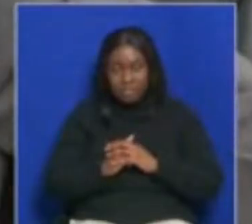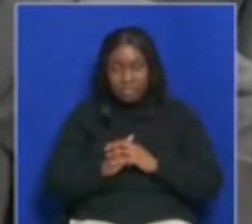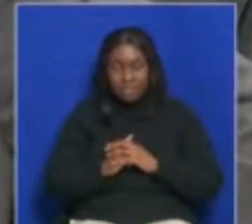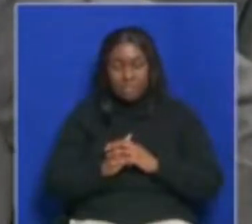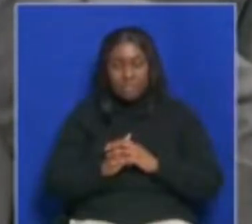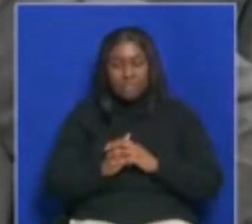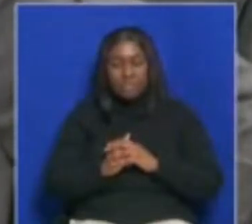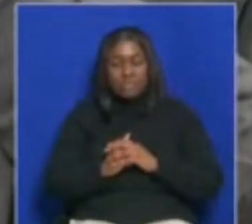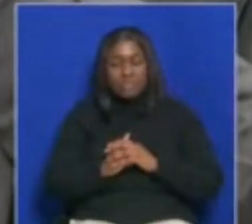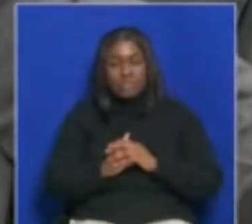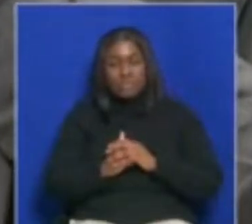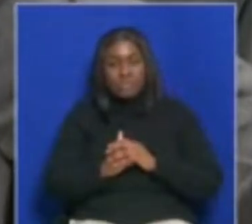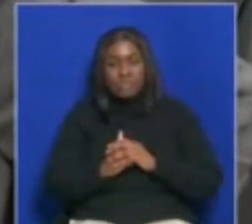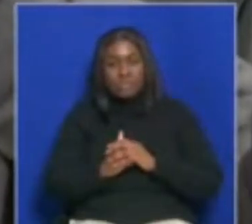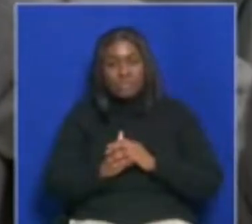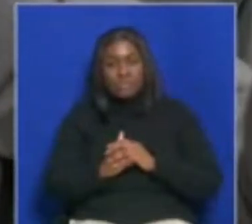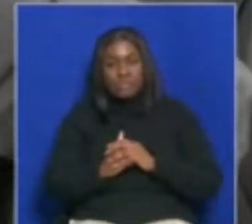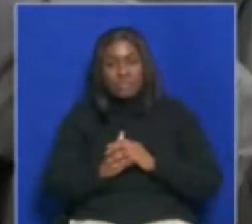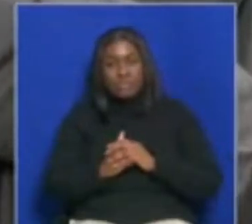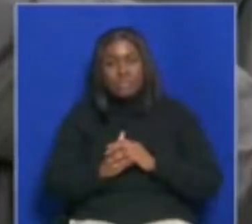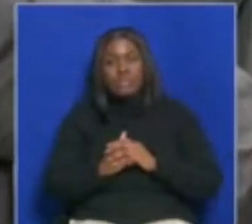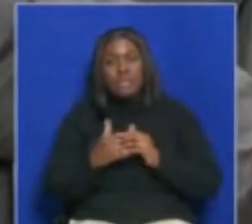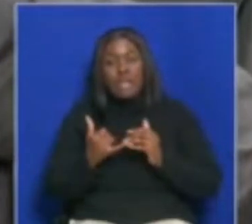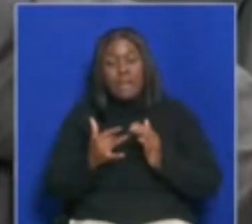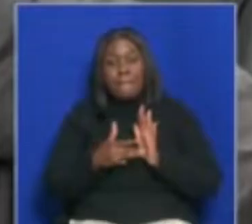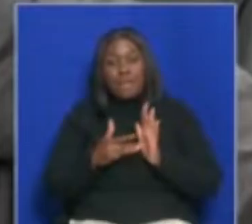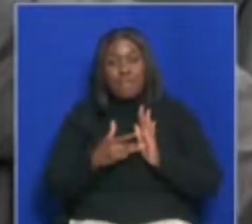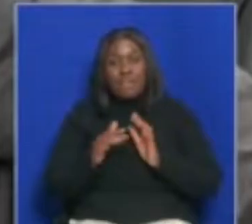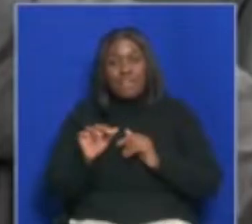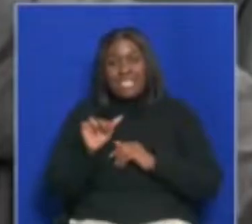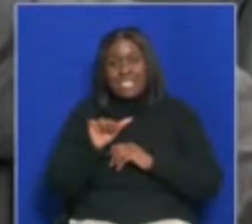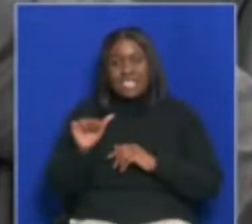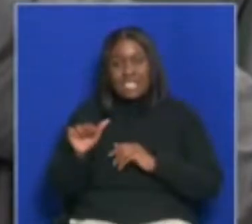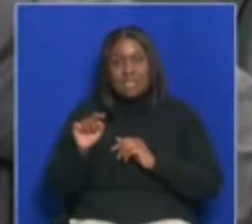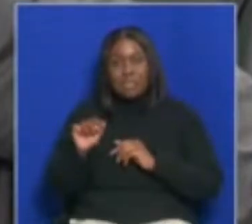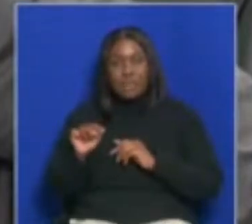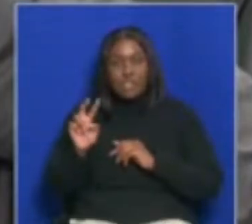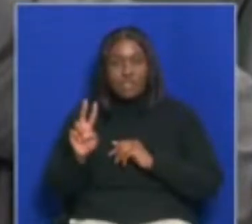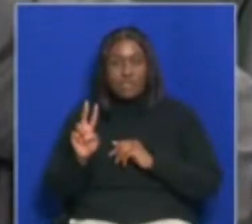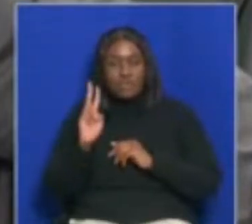Can you then go to paragraph 66.2?